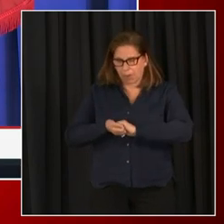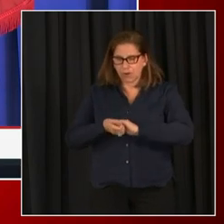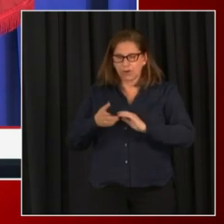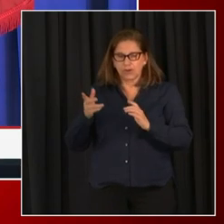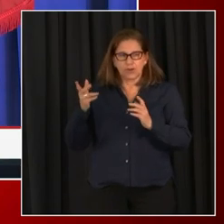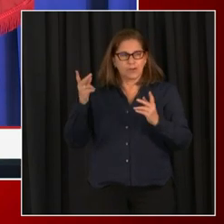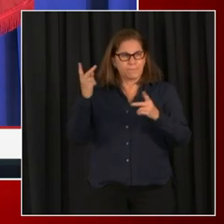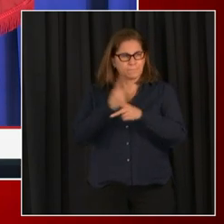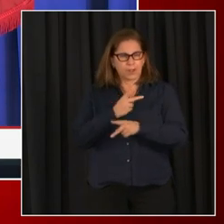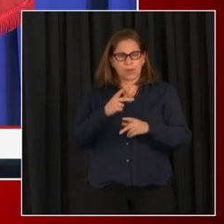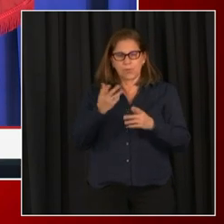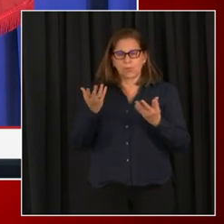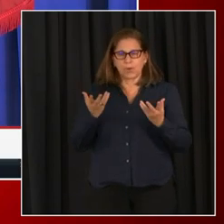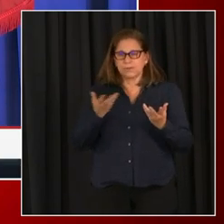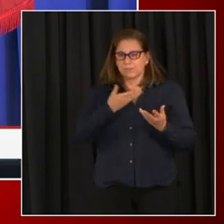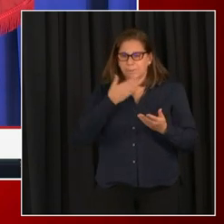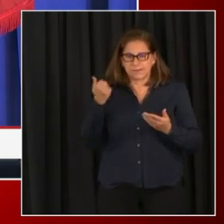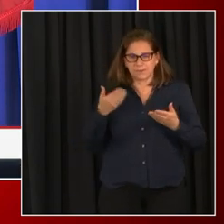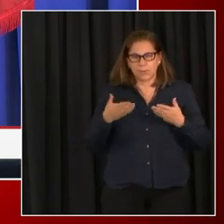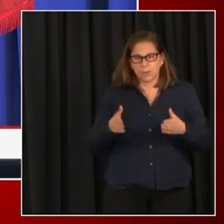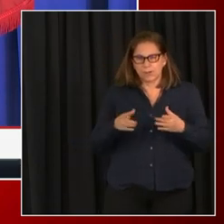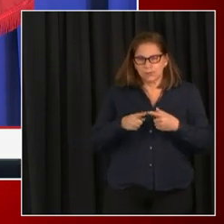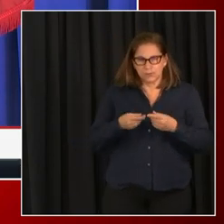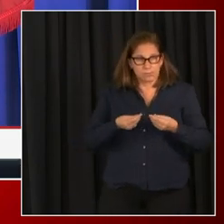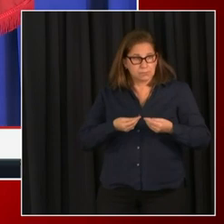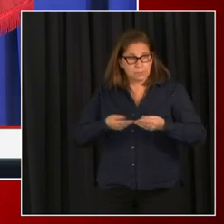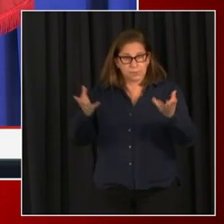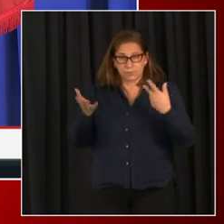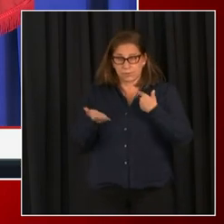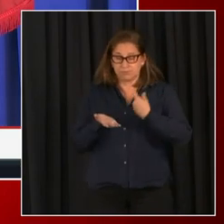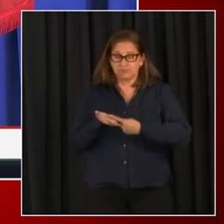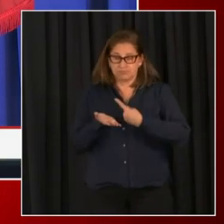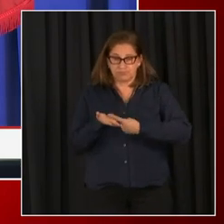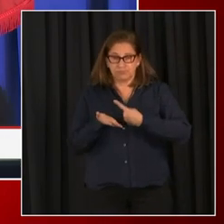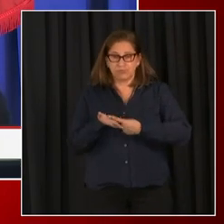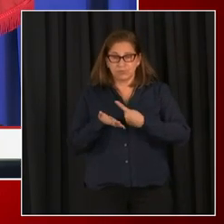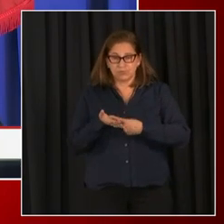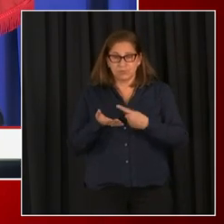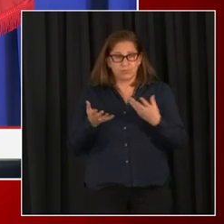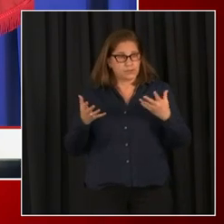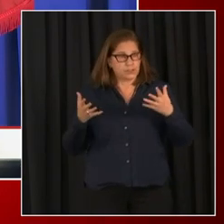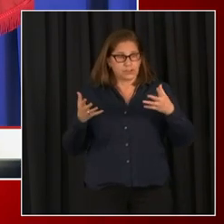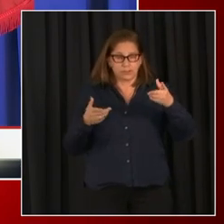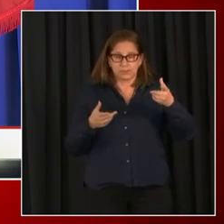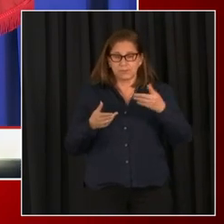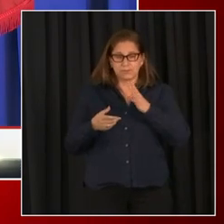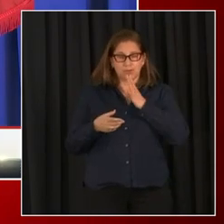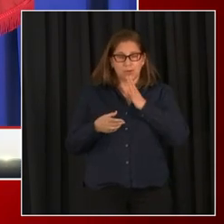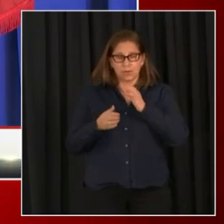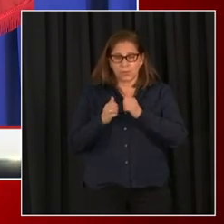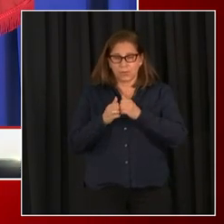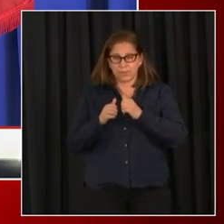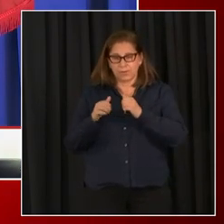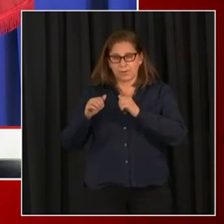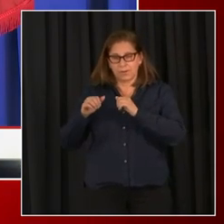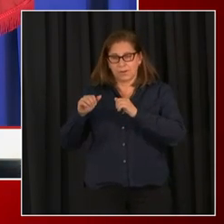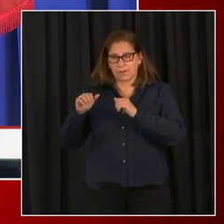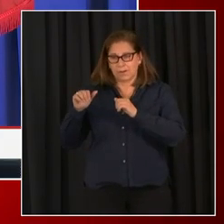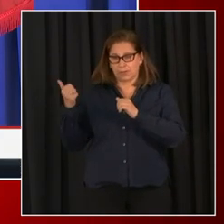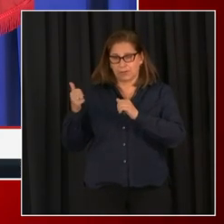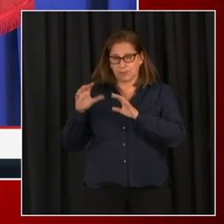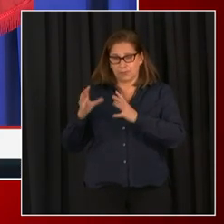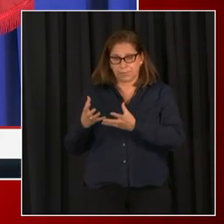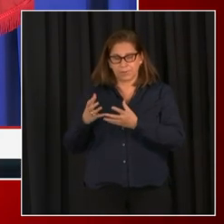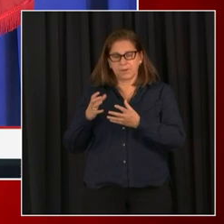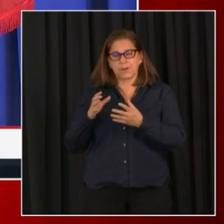discussion. She's already talked about how you build out the plan for in Focus